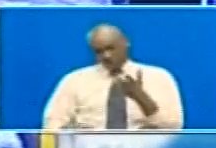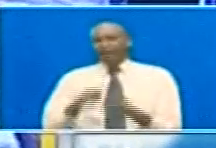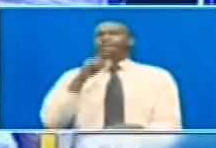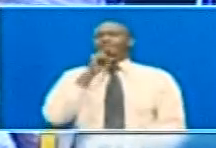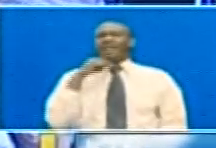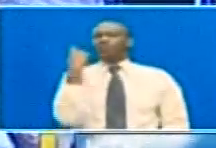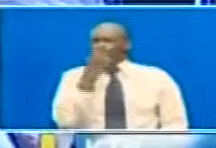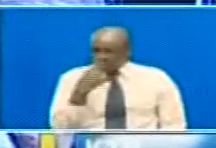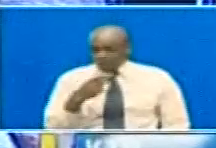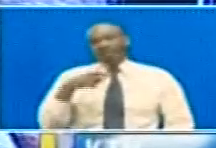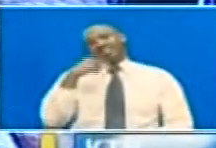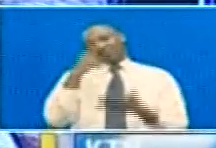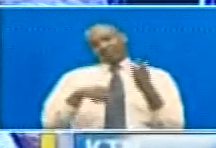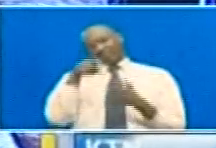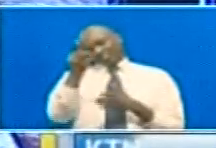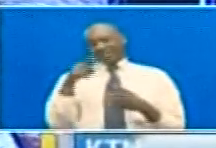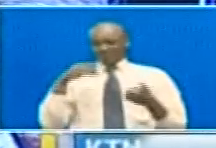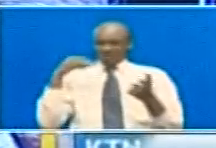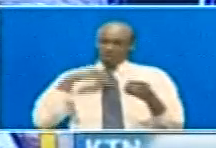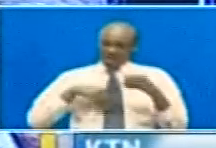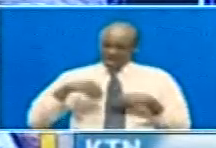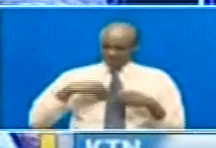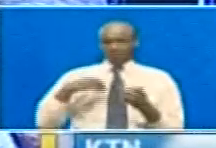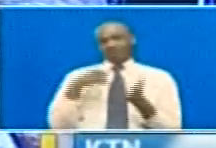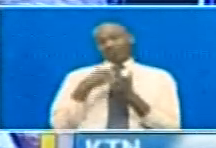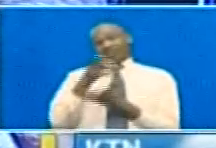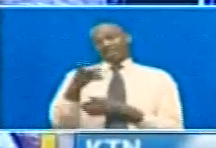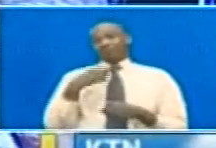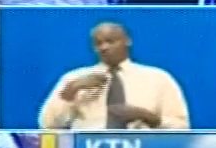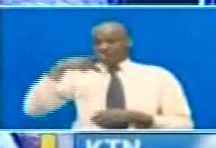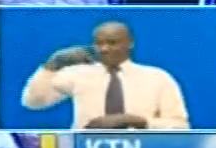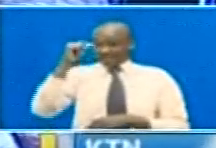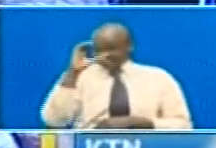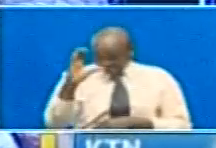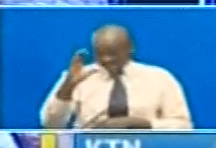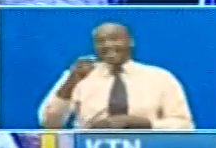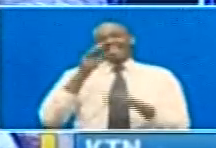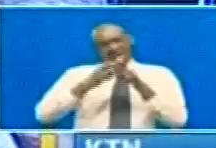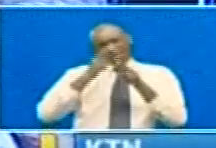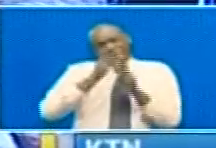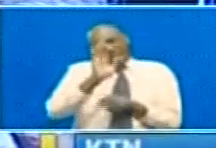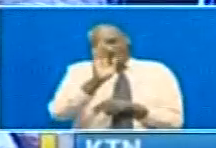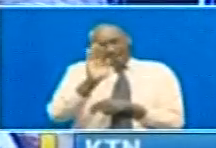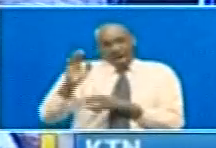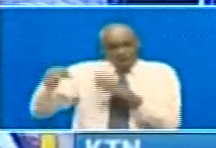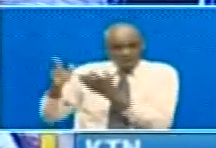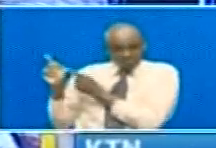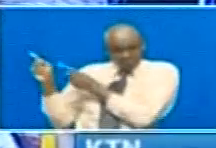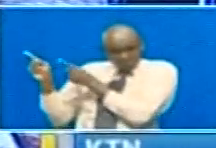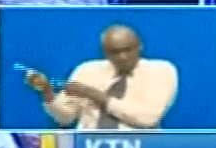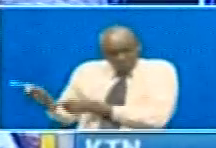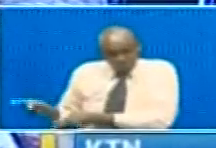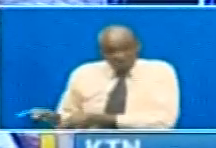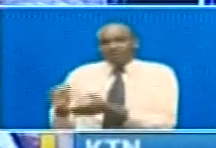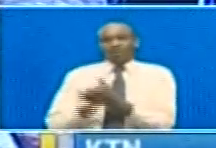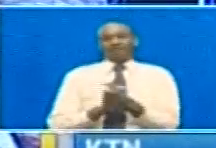men who have been accused in the report that was recently released by the Parliamentary Accounts Committee. And the first three men, you